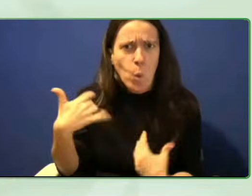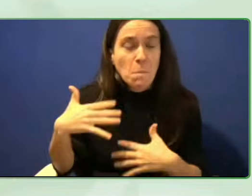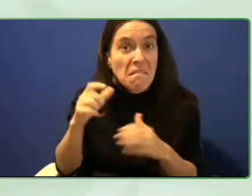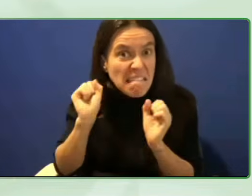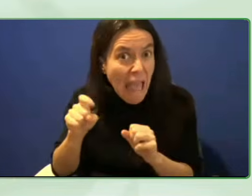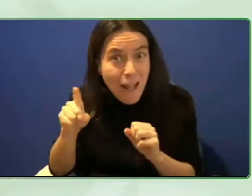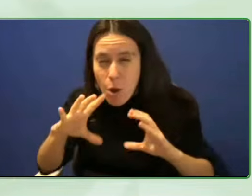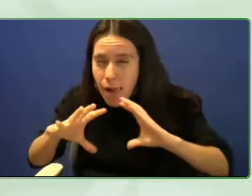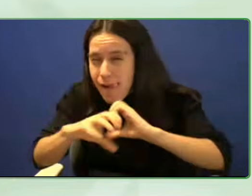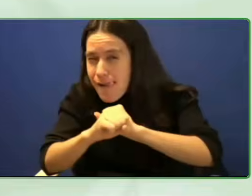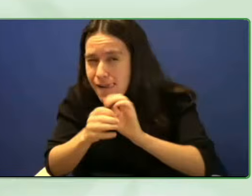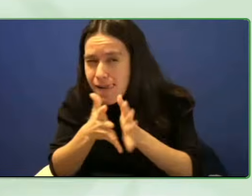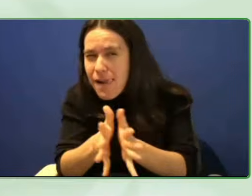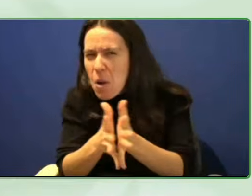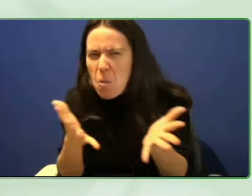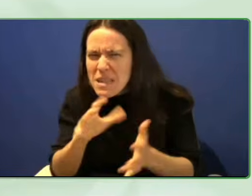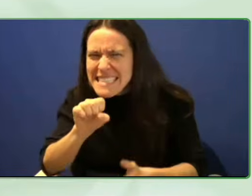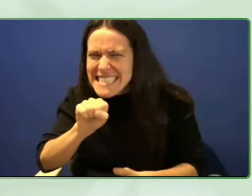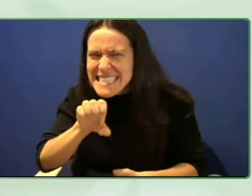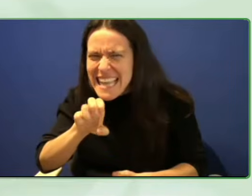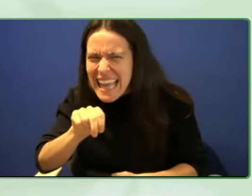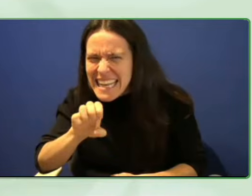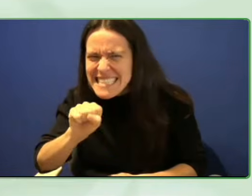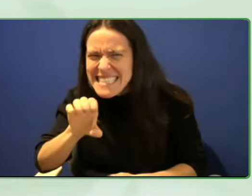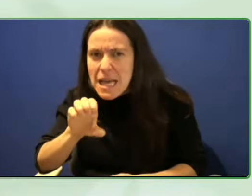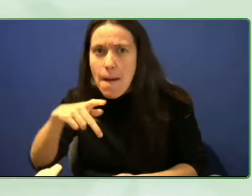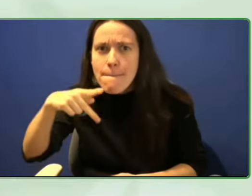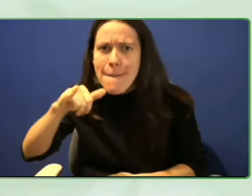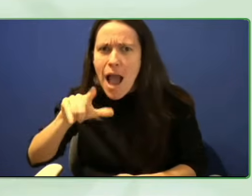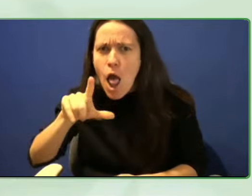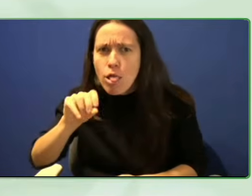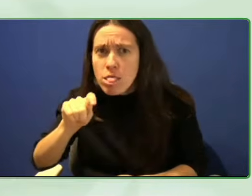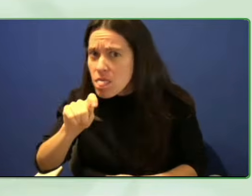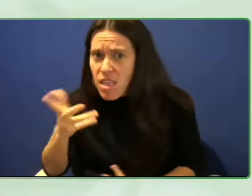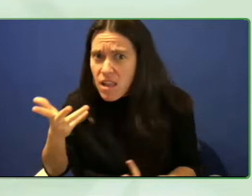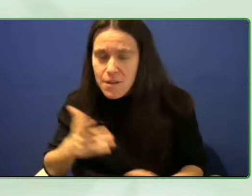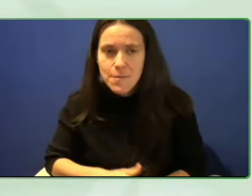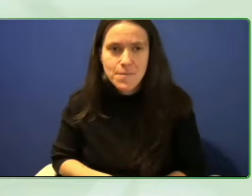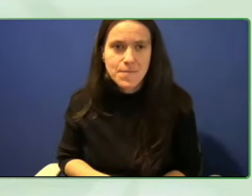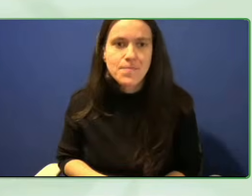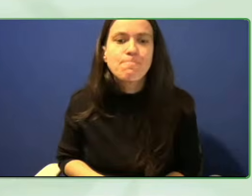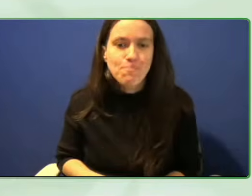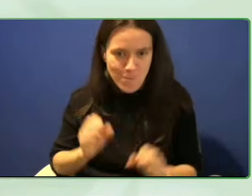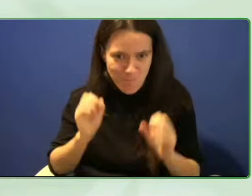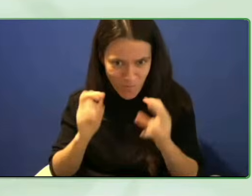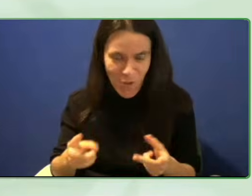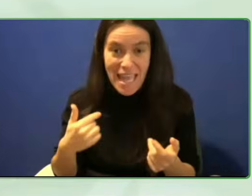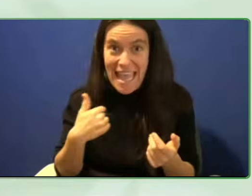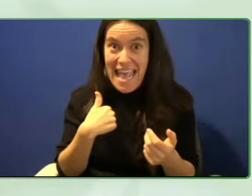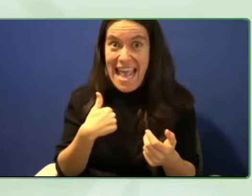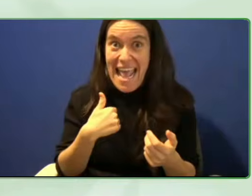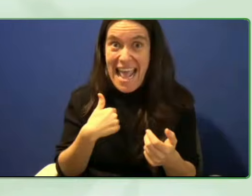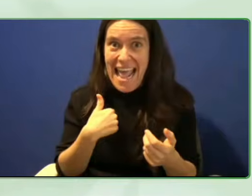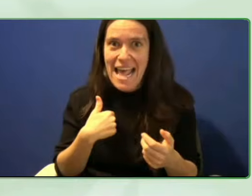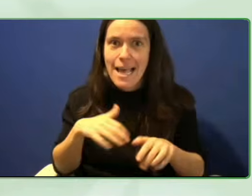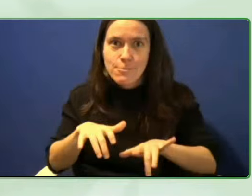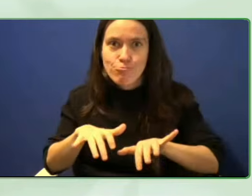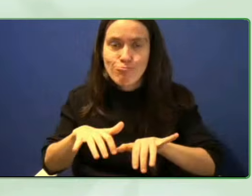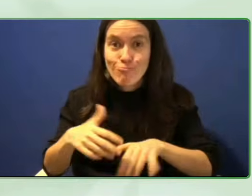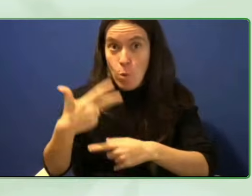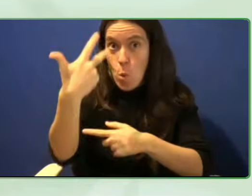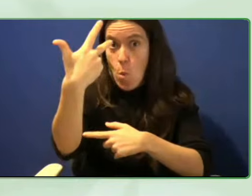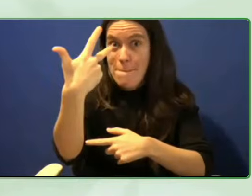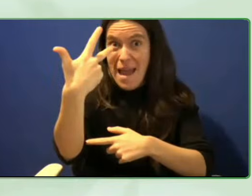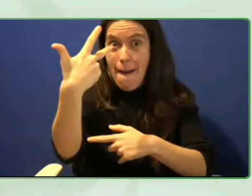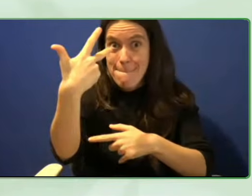is SensePilot? Yeah, certainly. So what we do is it's software that takes a live webcam feed